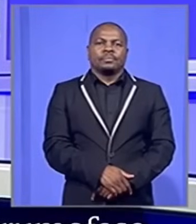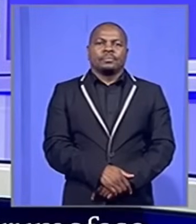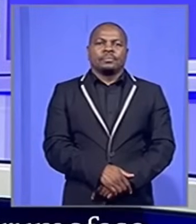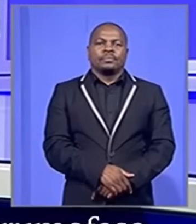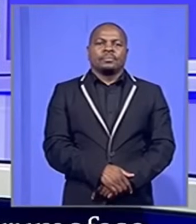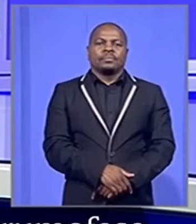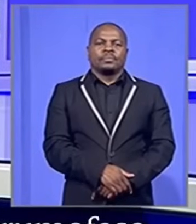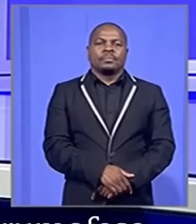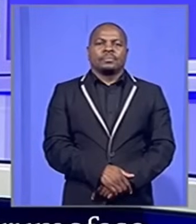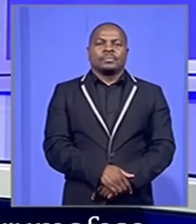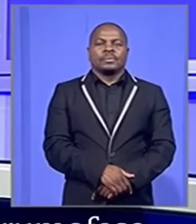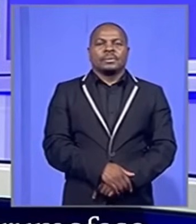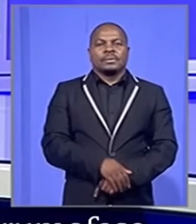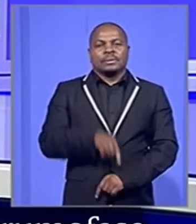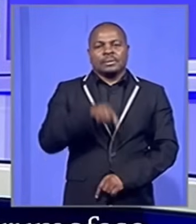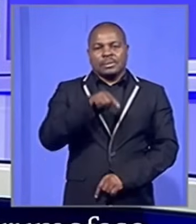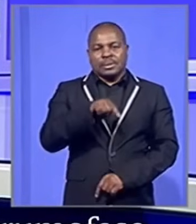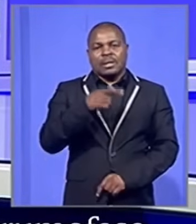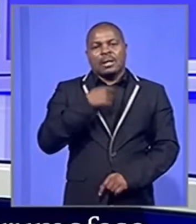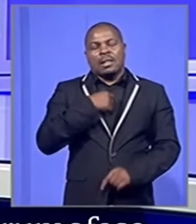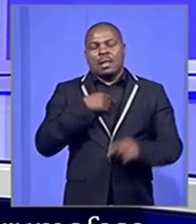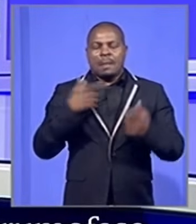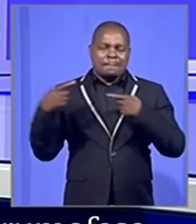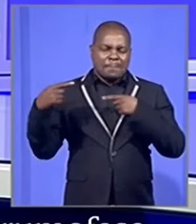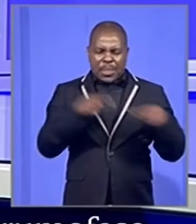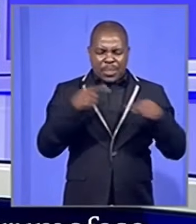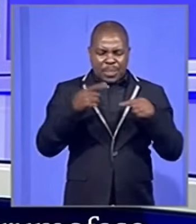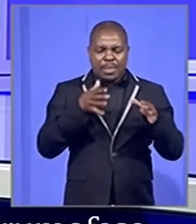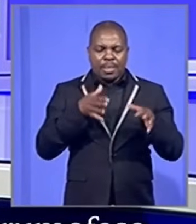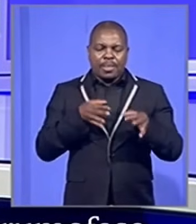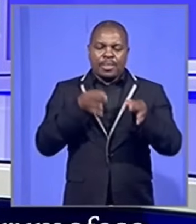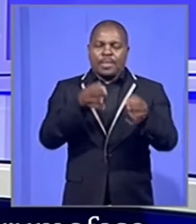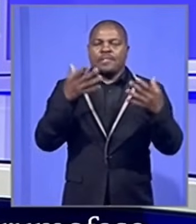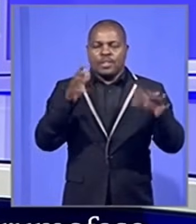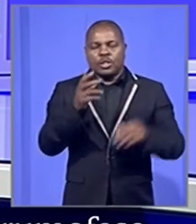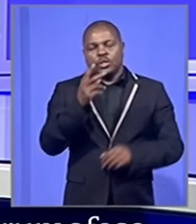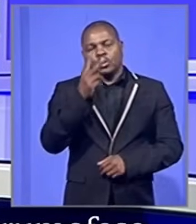Pewa marumo fase e katološitšwe ka matšatši a mabedi.